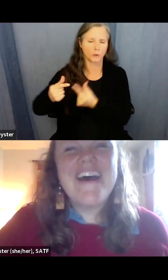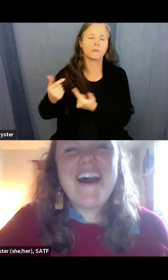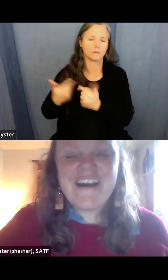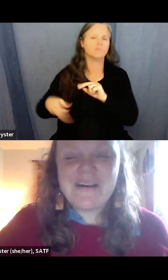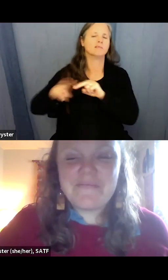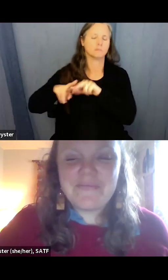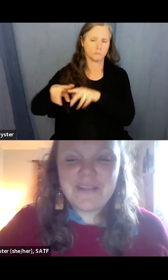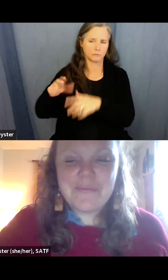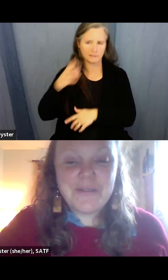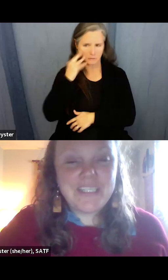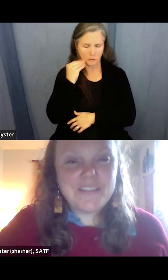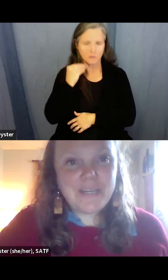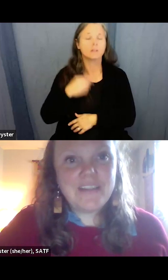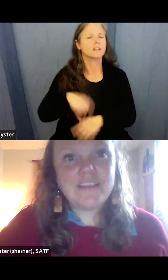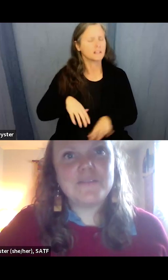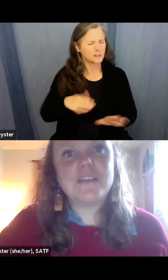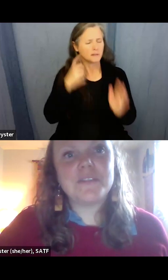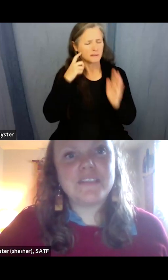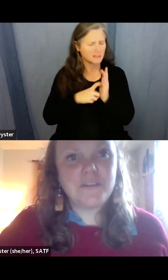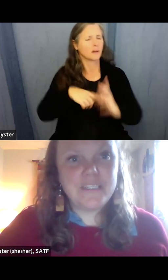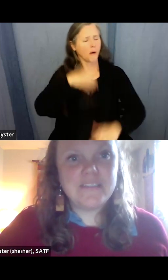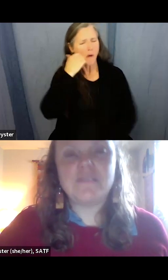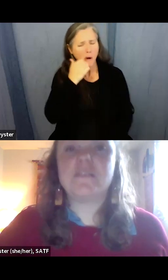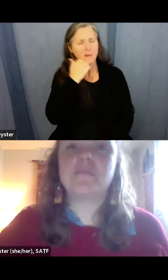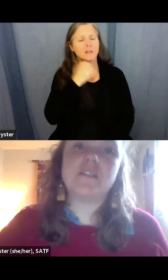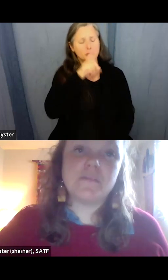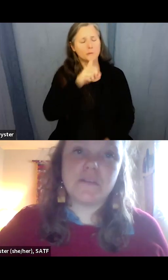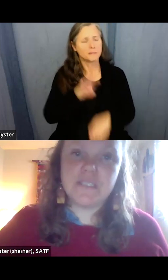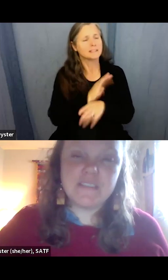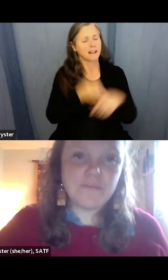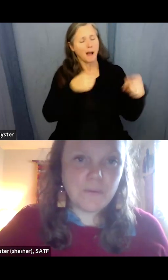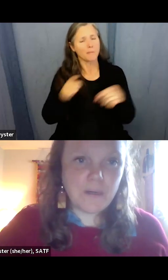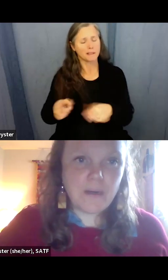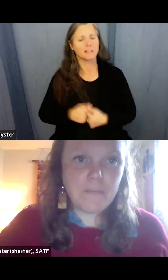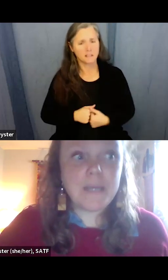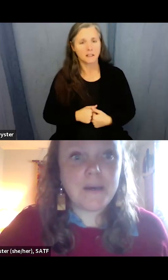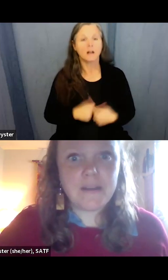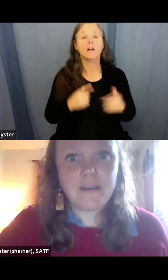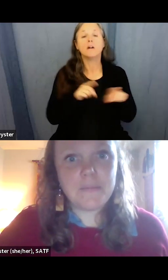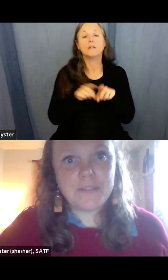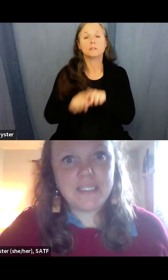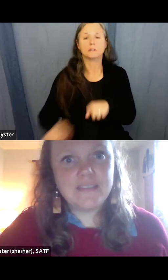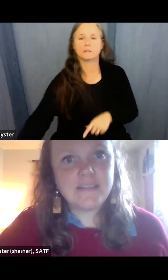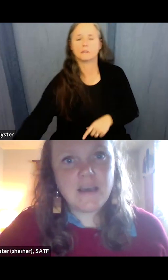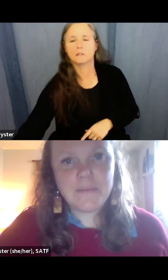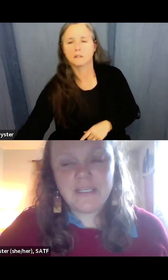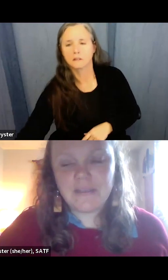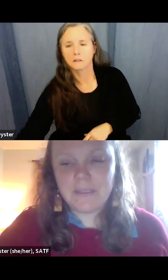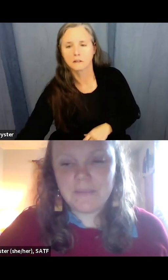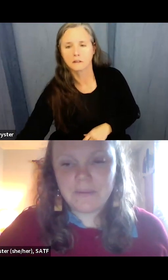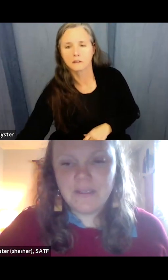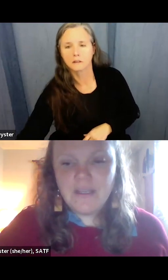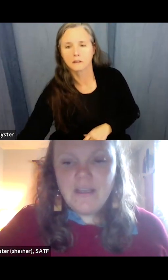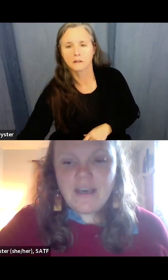soon, communities, right? That those numbers increase. Those numbers also increase for BIPOC communities and